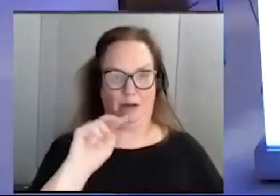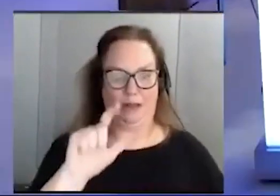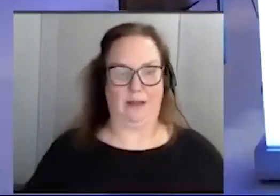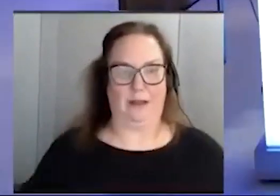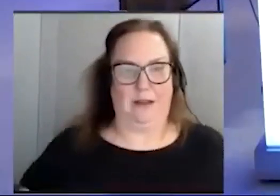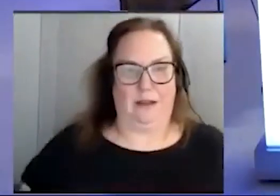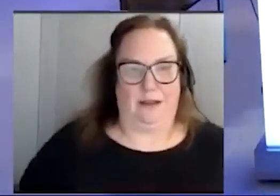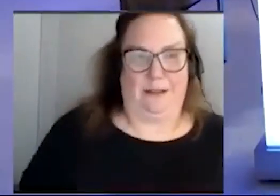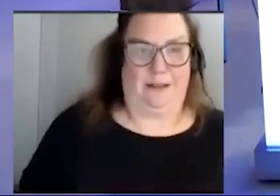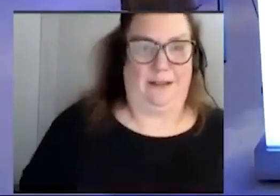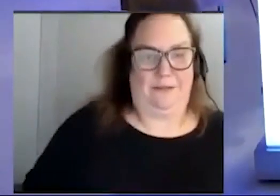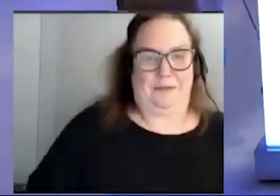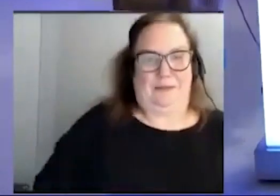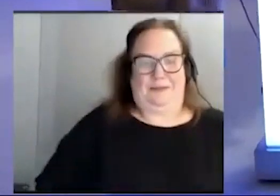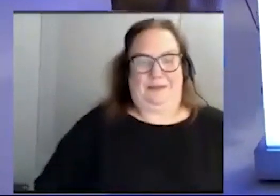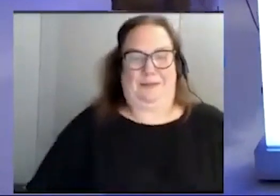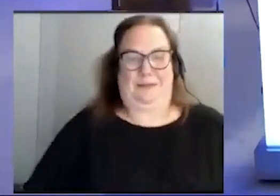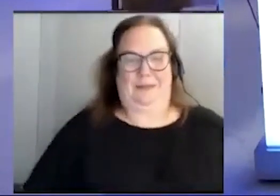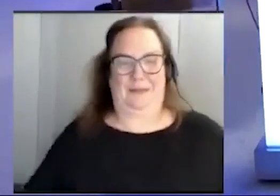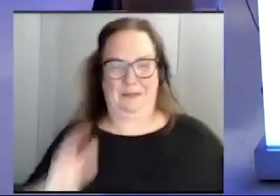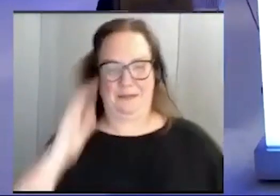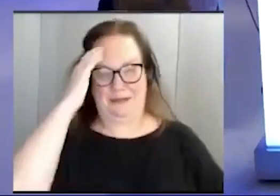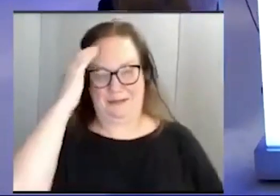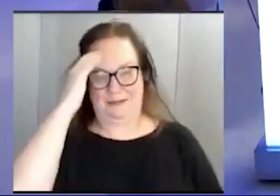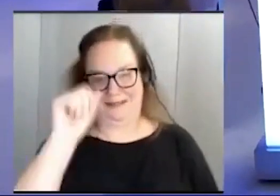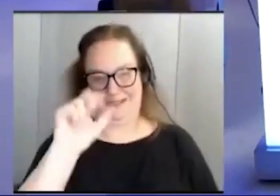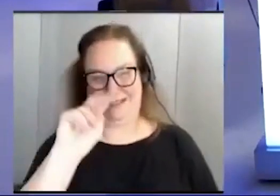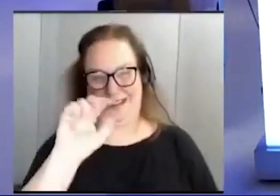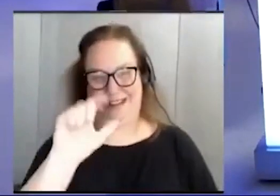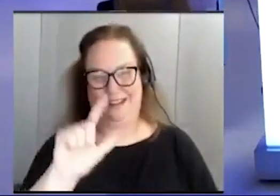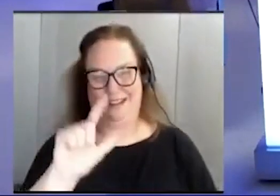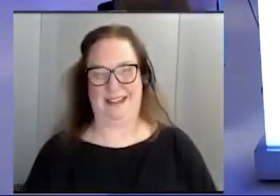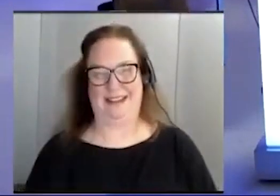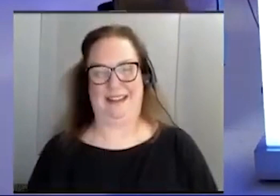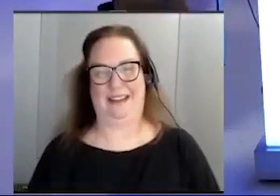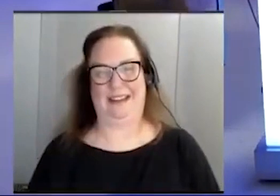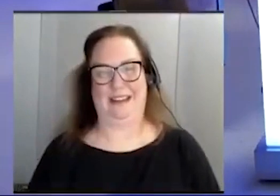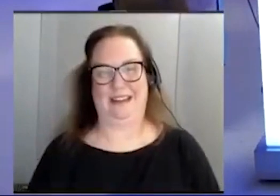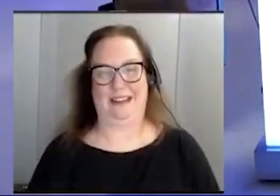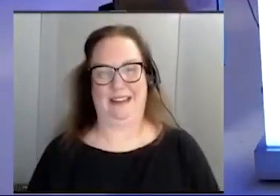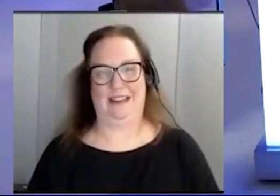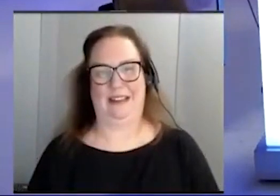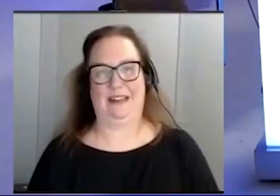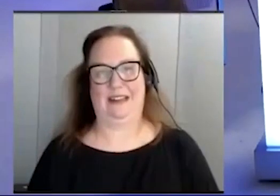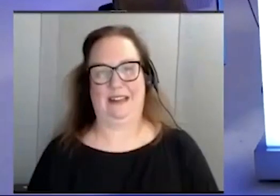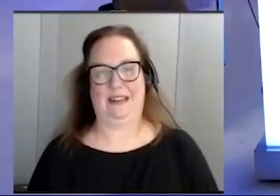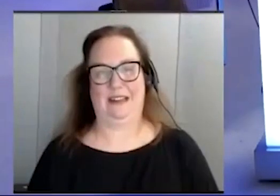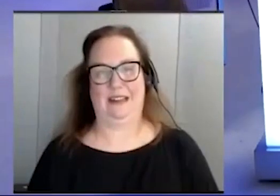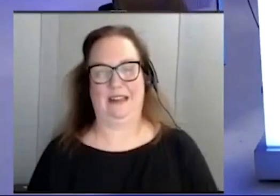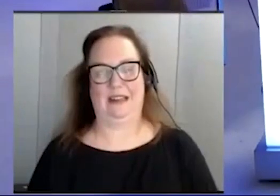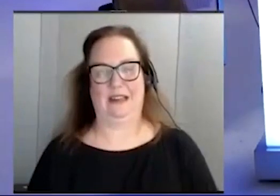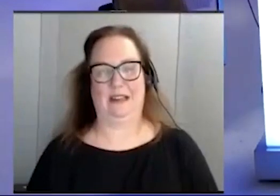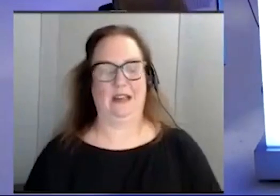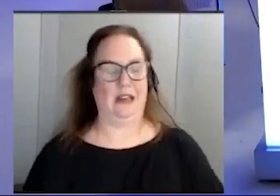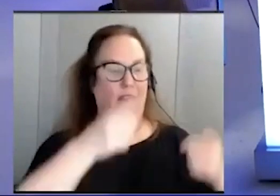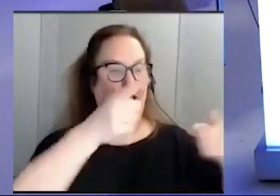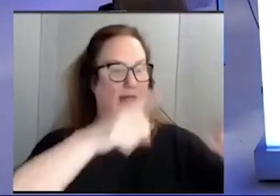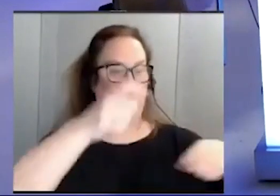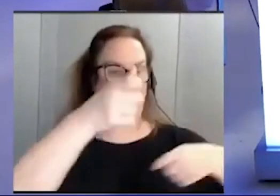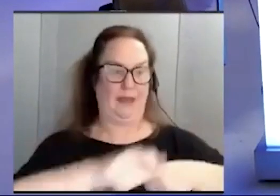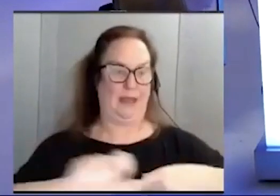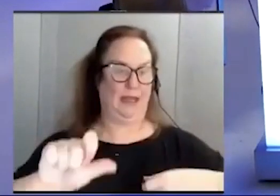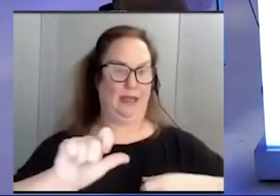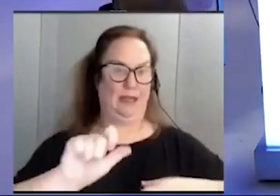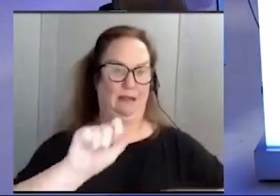Yes. You're familiar Yeah, with the story. you've been to Dr. Spud with him too. Is but this he had a lot unusual? of trouble. Well, I mean, it can happen with any sort of critical illness.